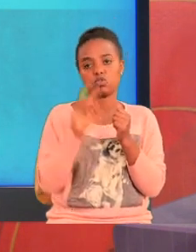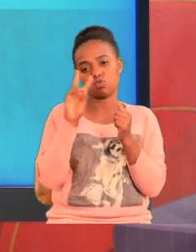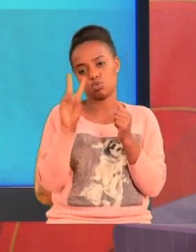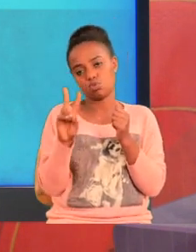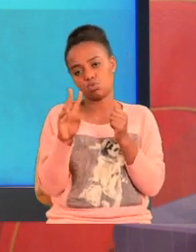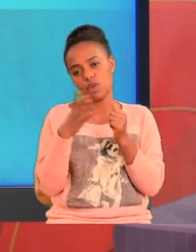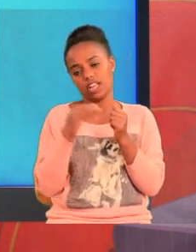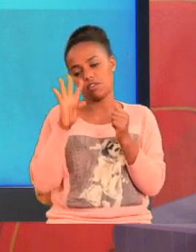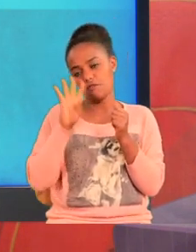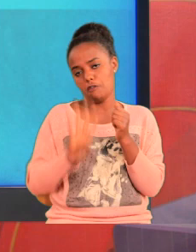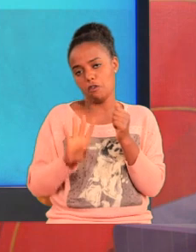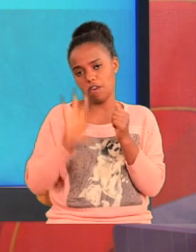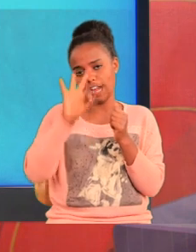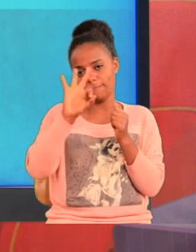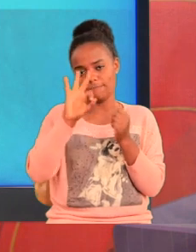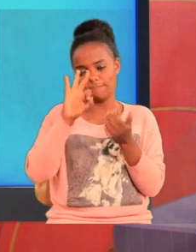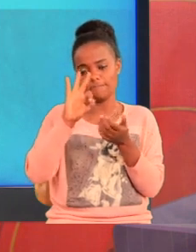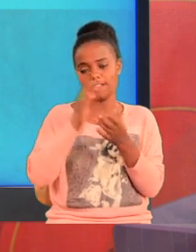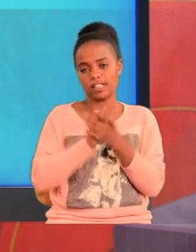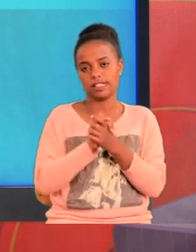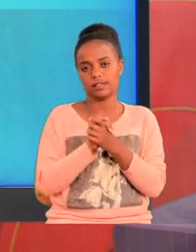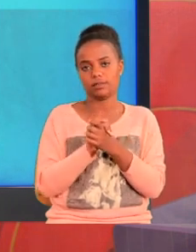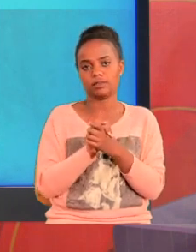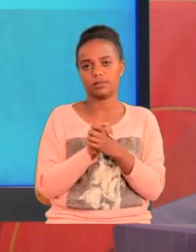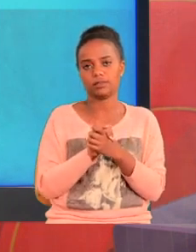class is 4.